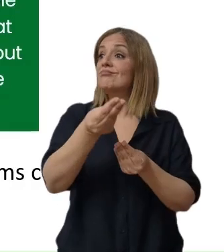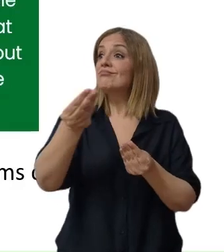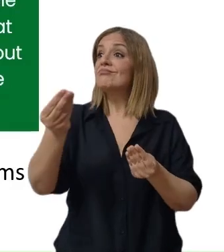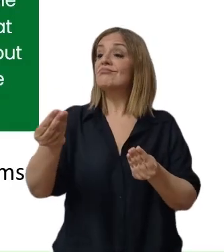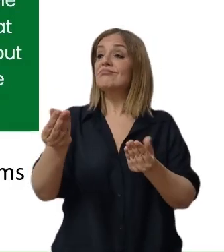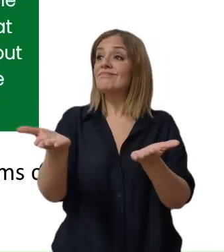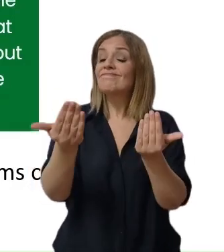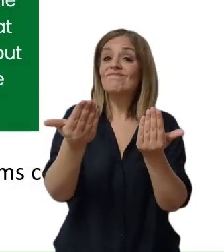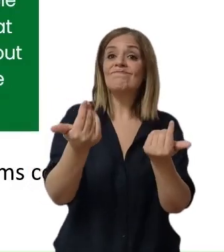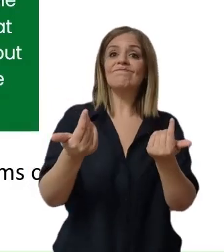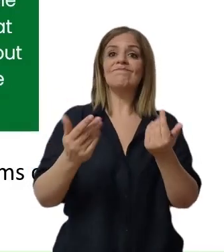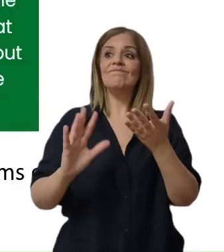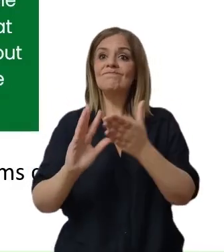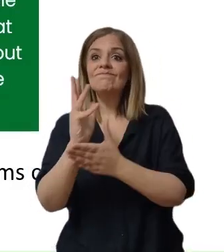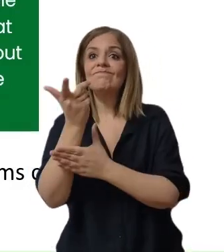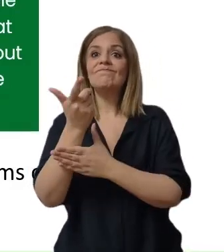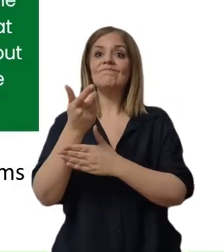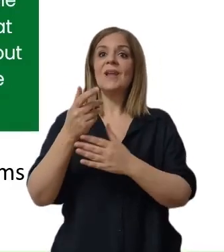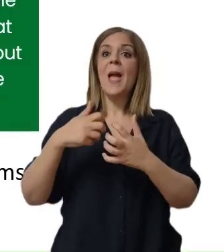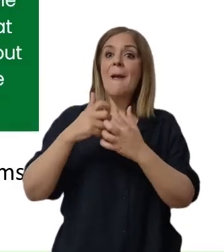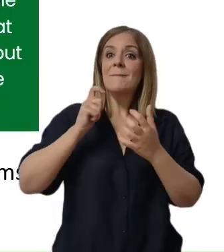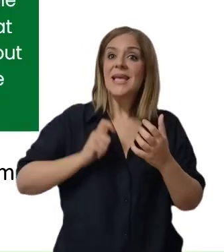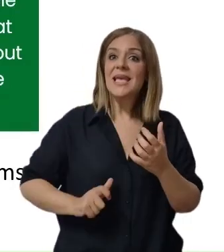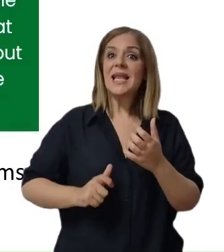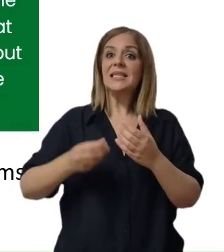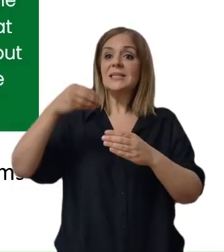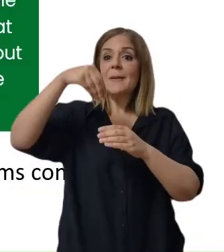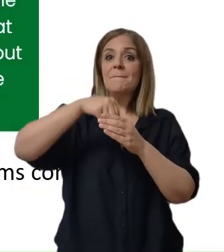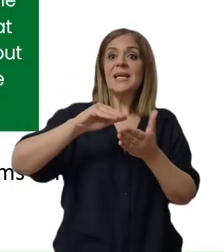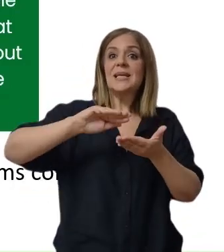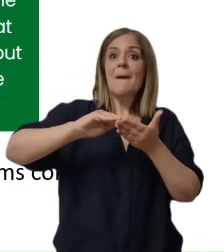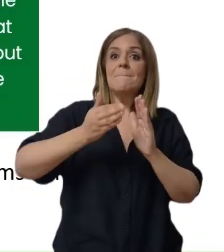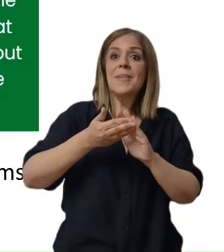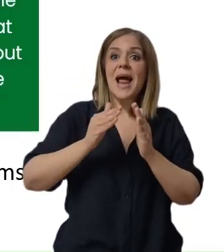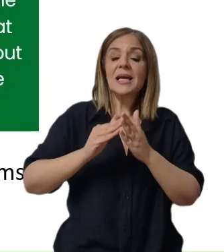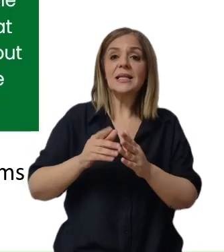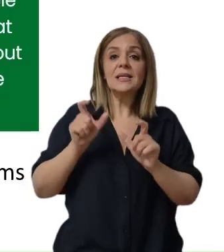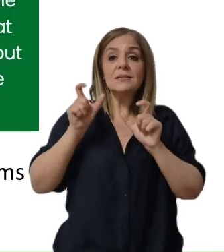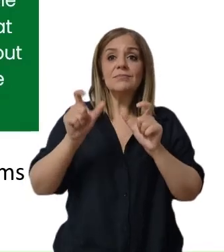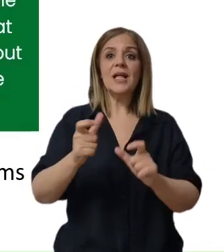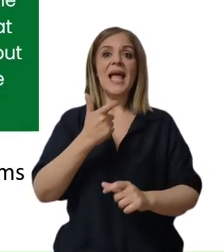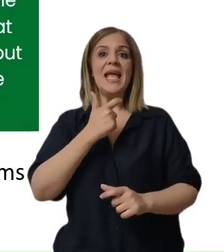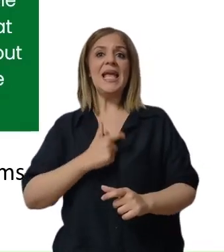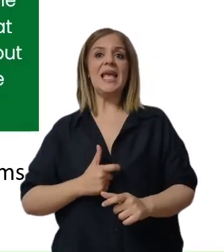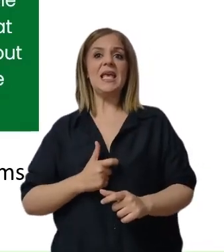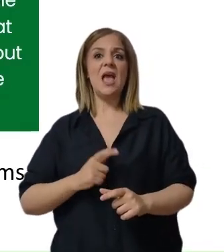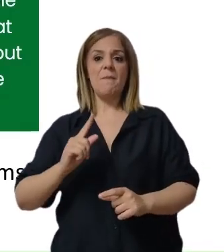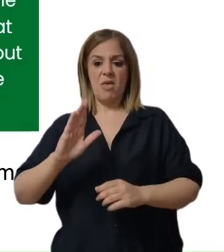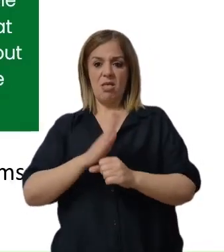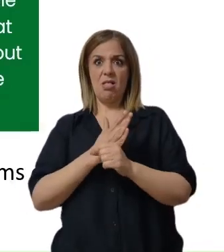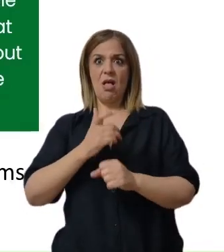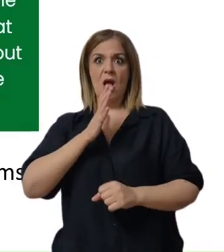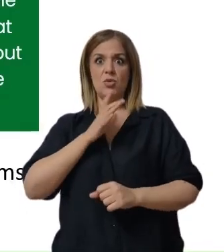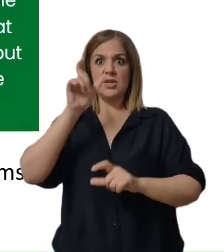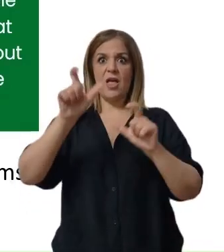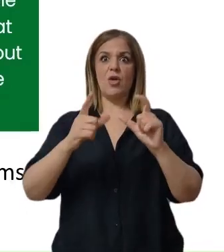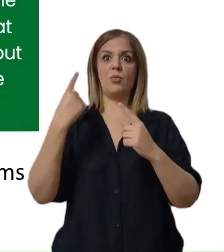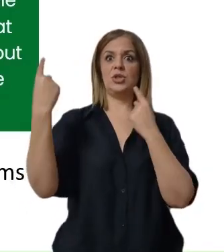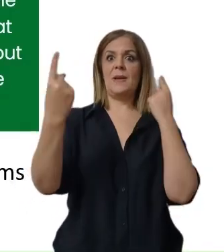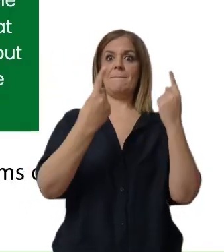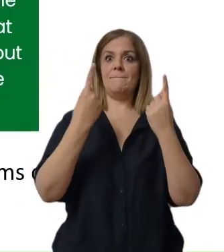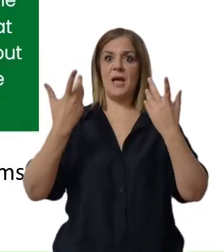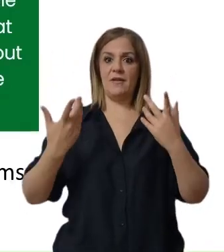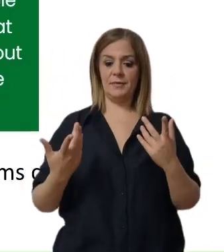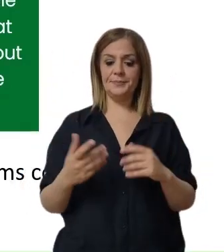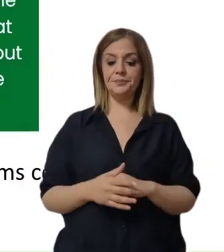growth and sustainable business practices that generate wealth without harming people or the environment. We have